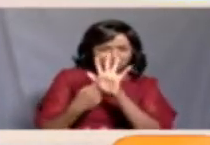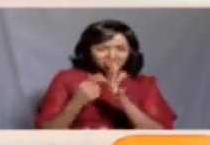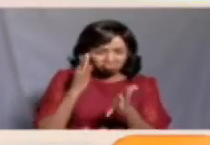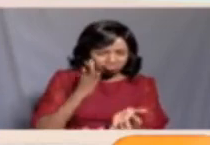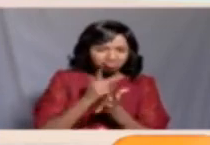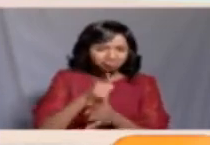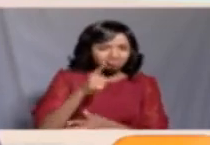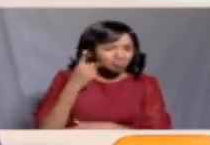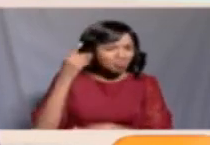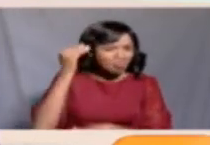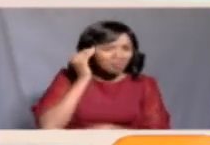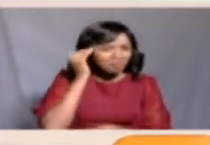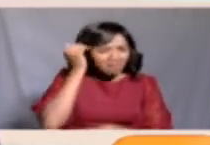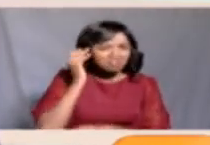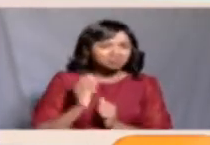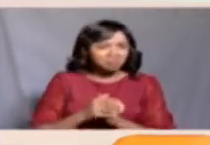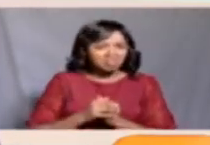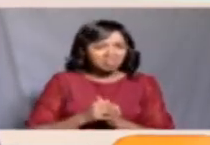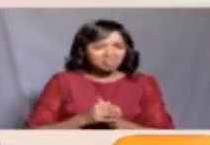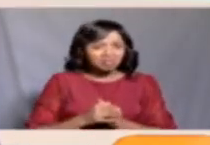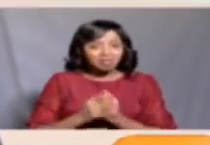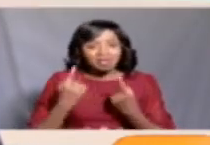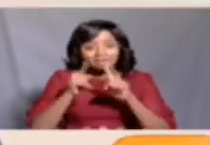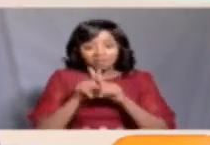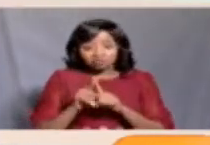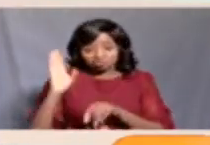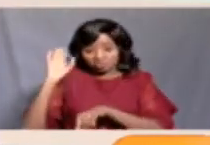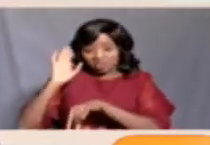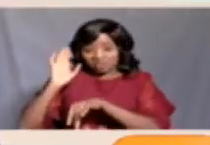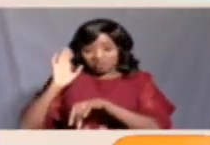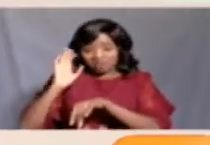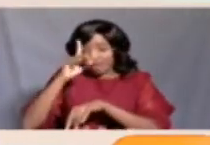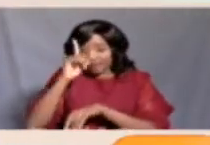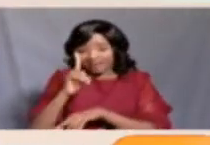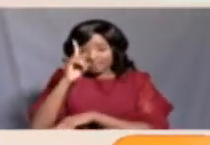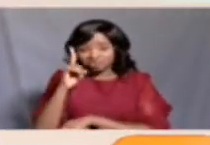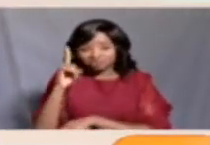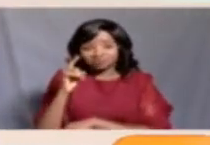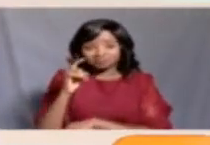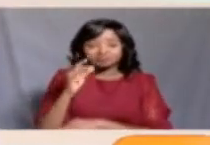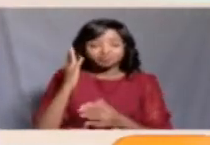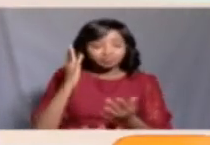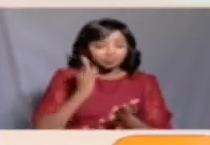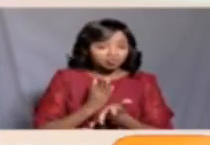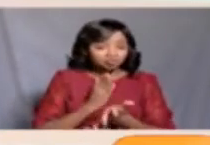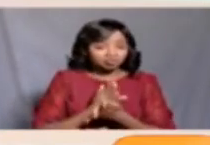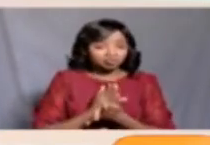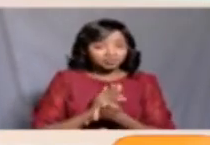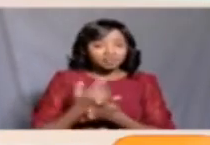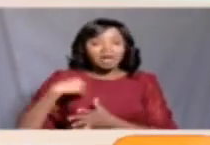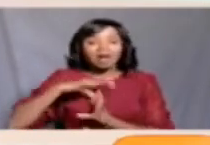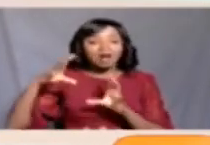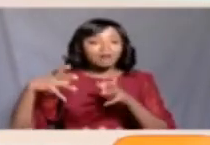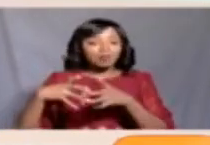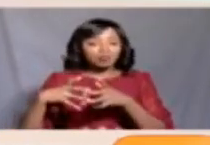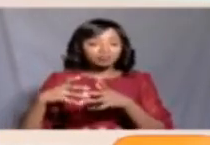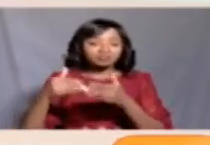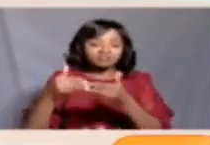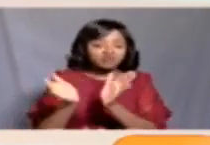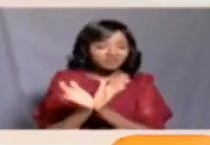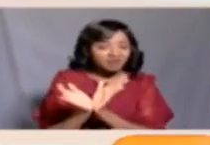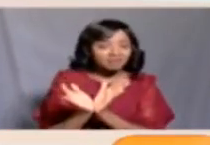it. What's even worse, in our community of faith, with a lot of respect to them, of course, part of our community, part of our